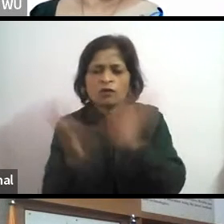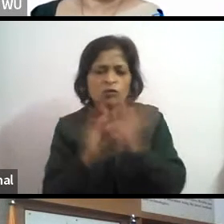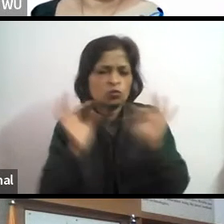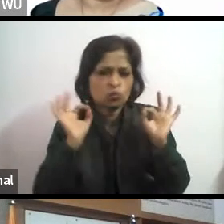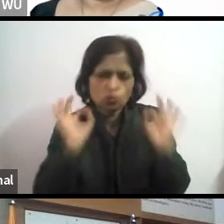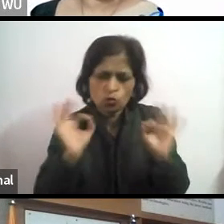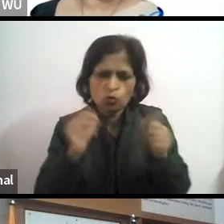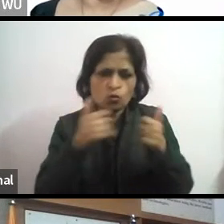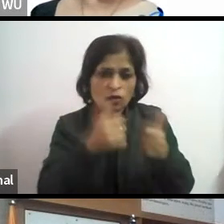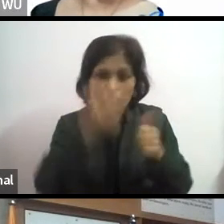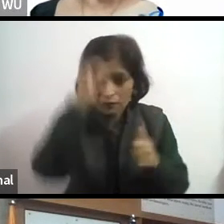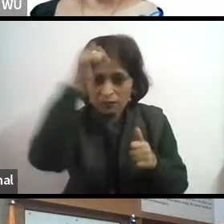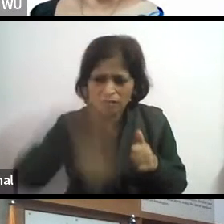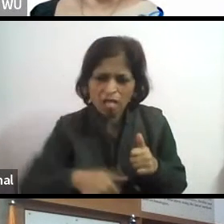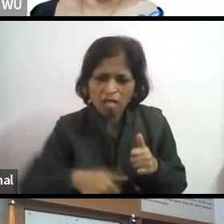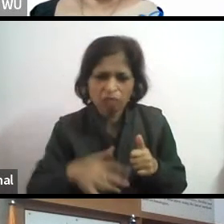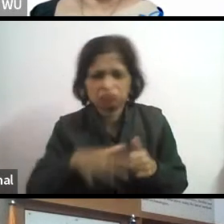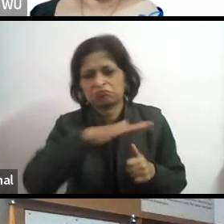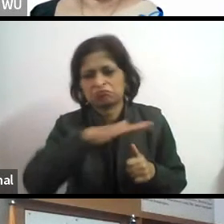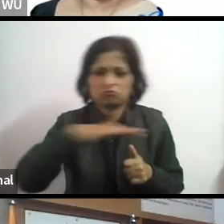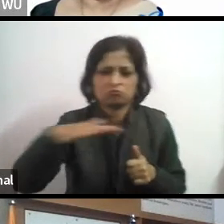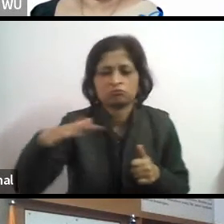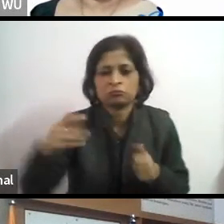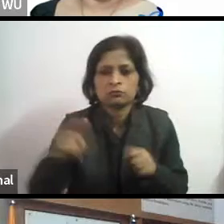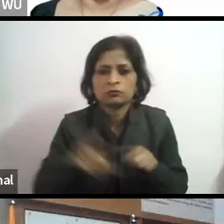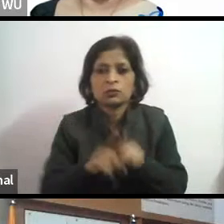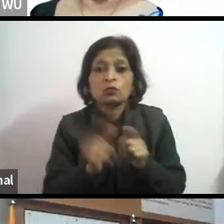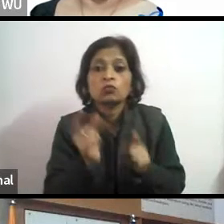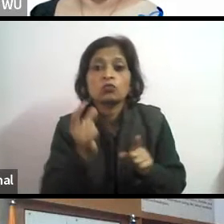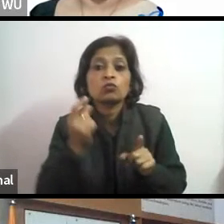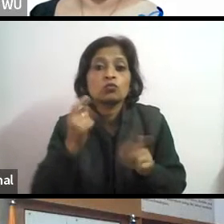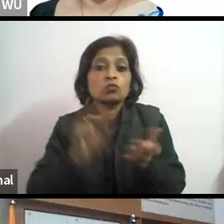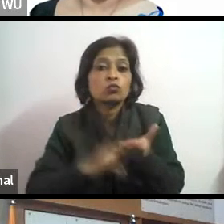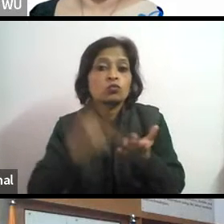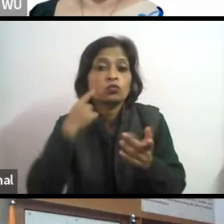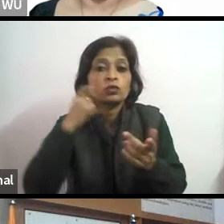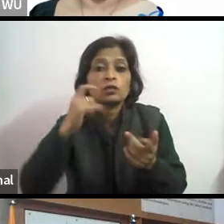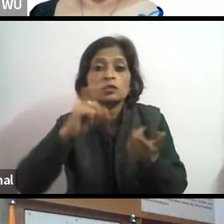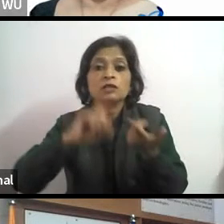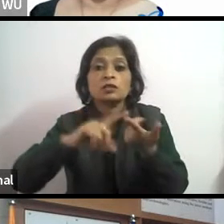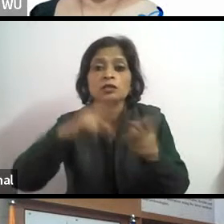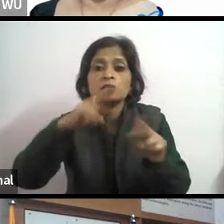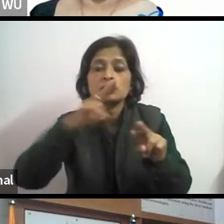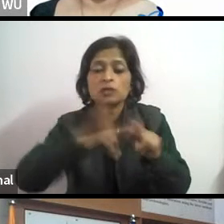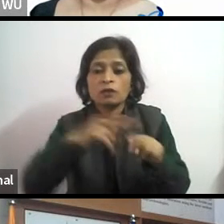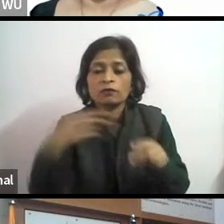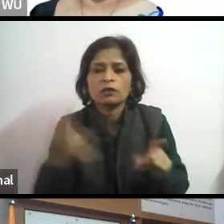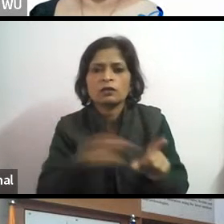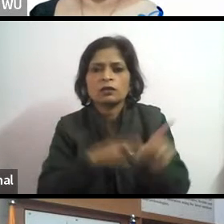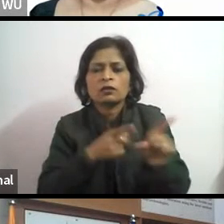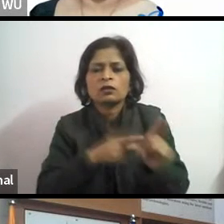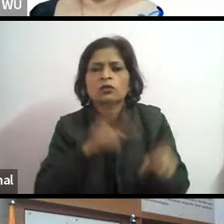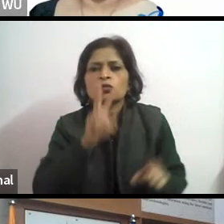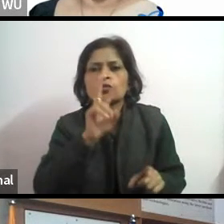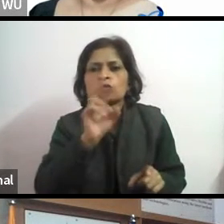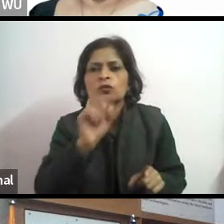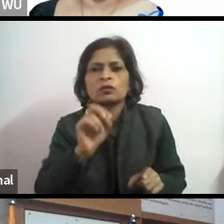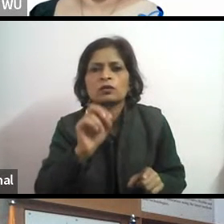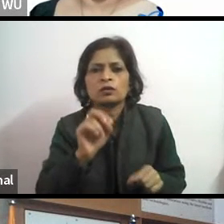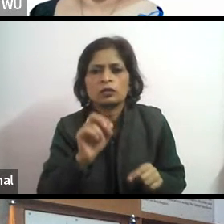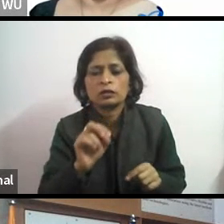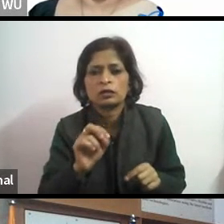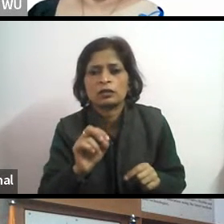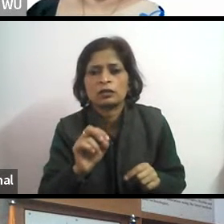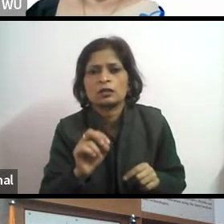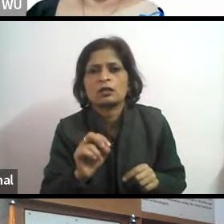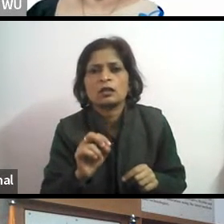countries like India. If you look at the UNICEF Decade Report 2011-2020, the status of education for persons with disabilities, children